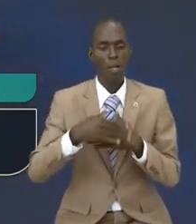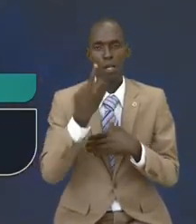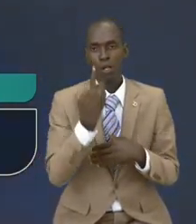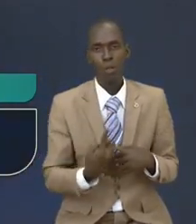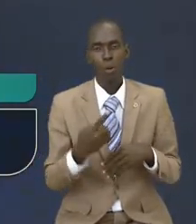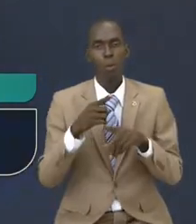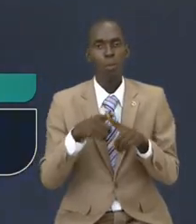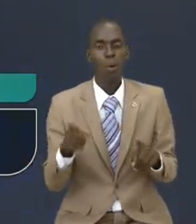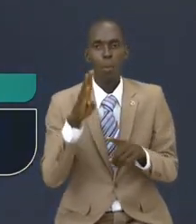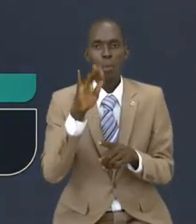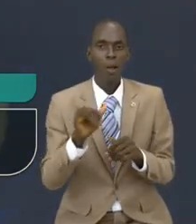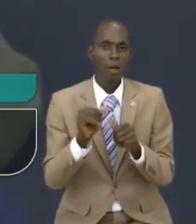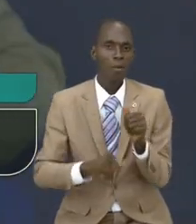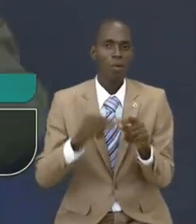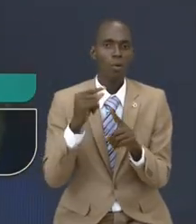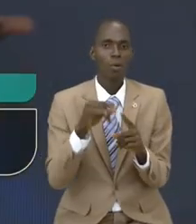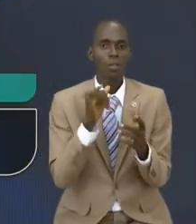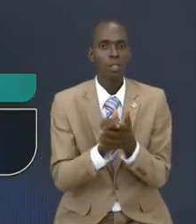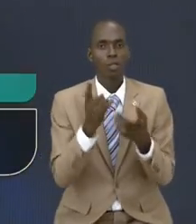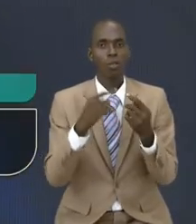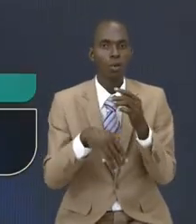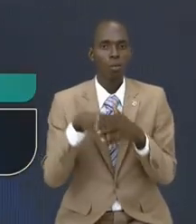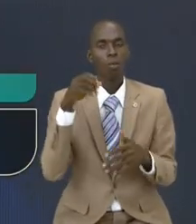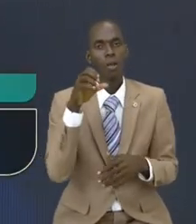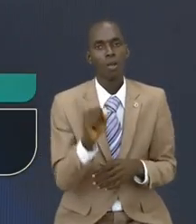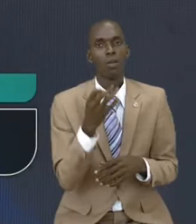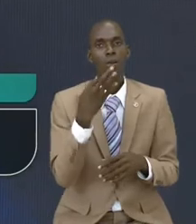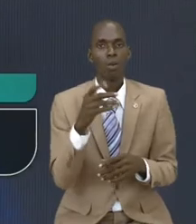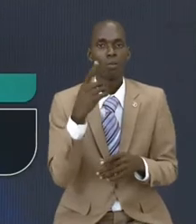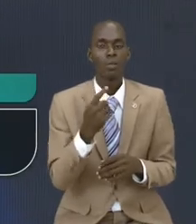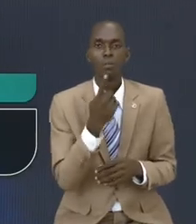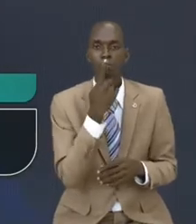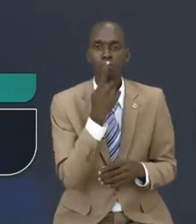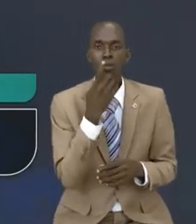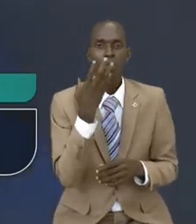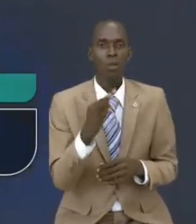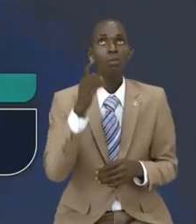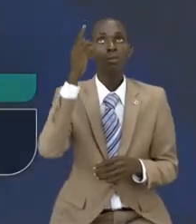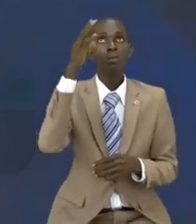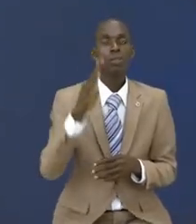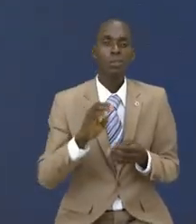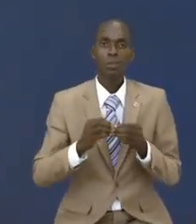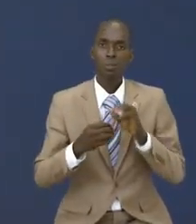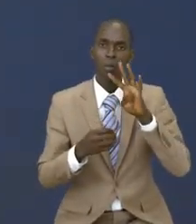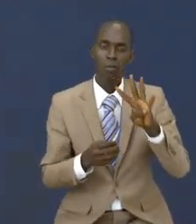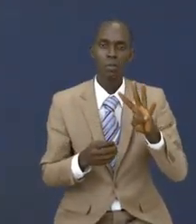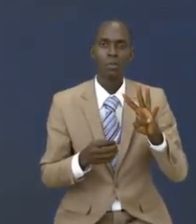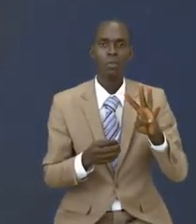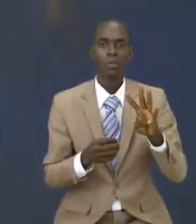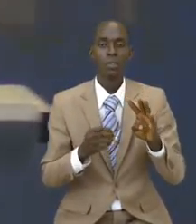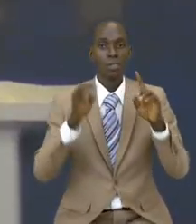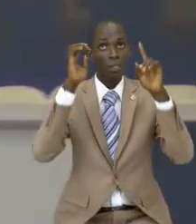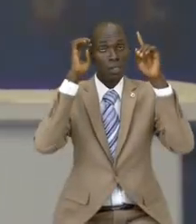every word that comes out of the mouth of God. Number four, he favors